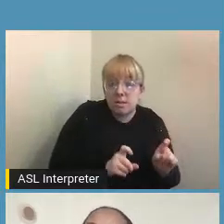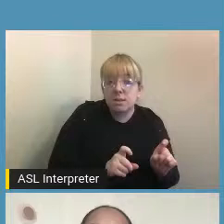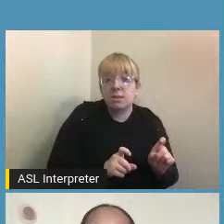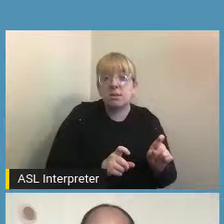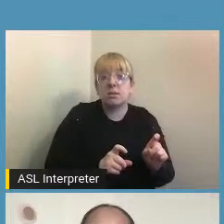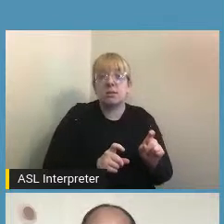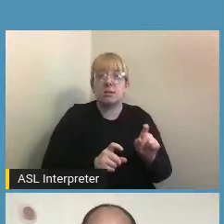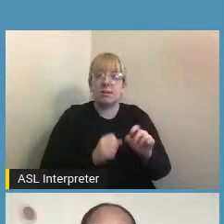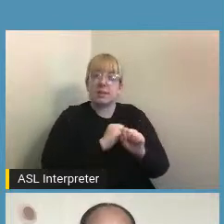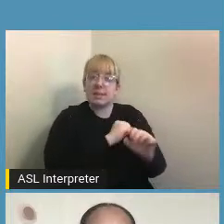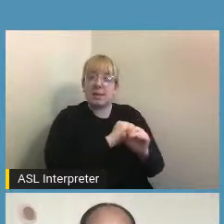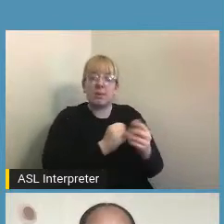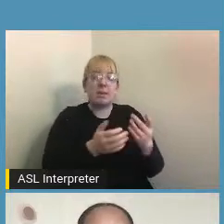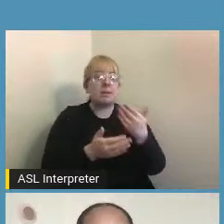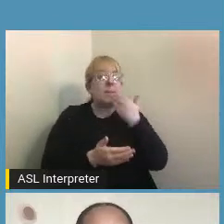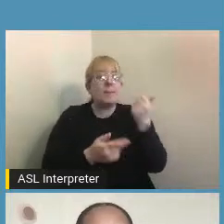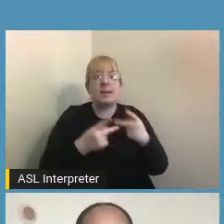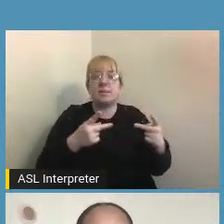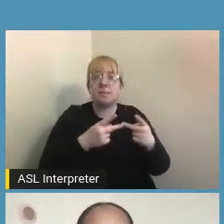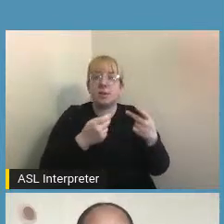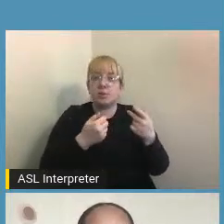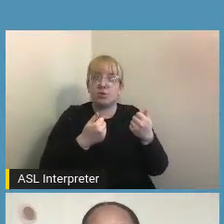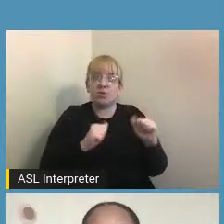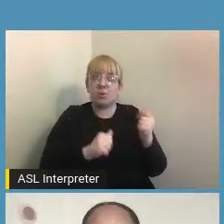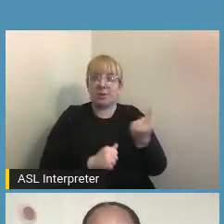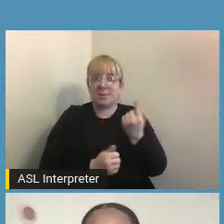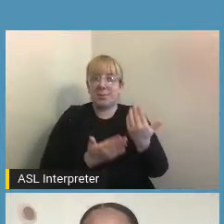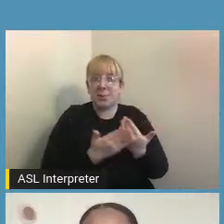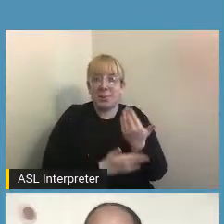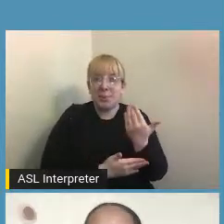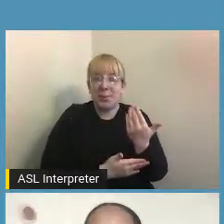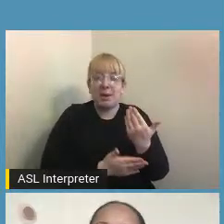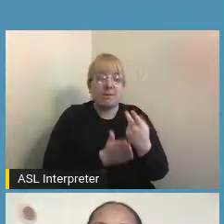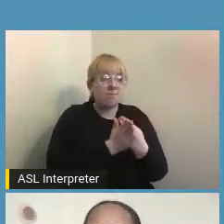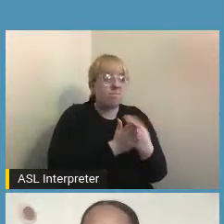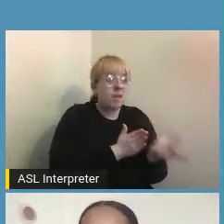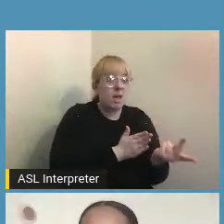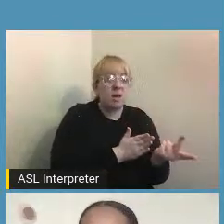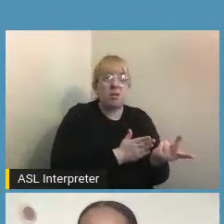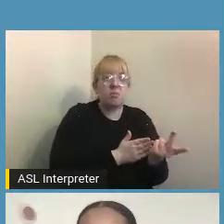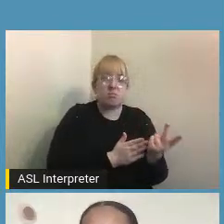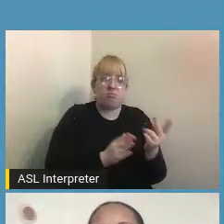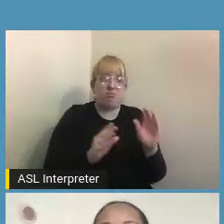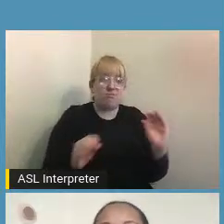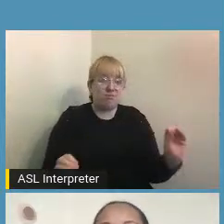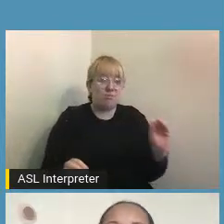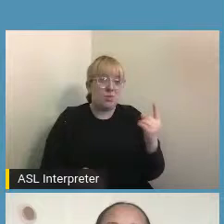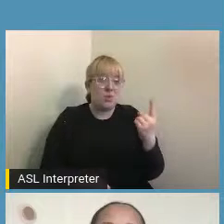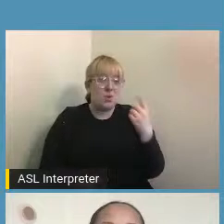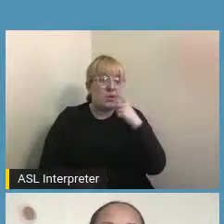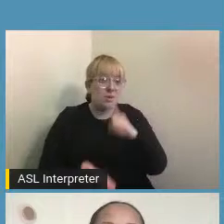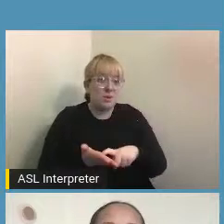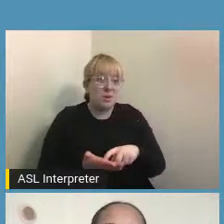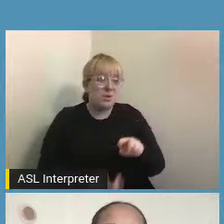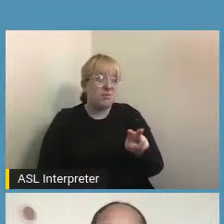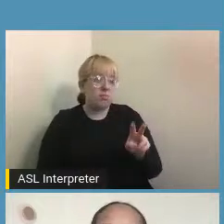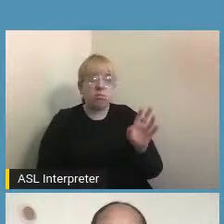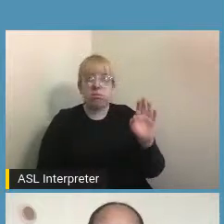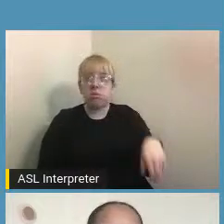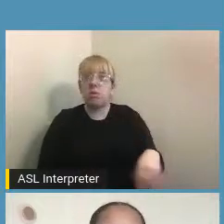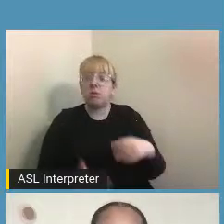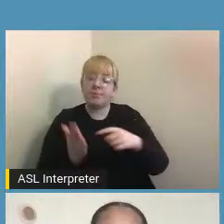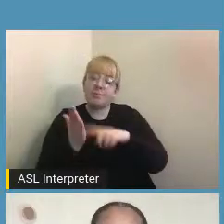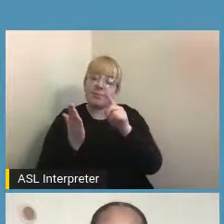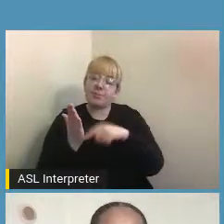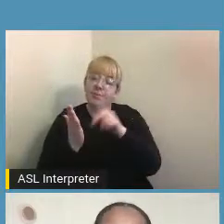the best place to try something new, because they can fail and nobody will really notice. So, if, say,